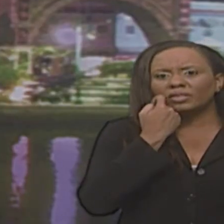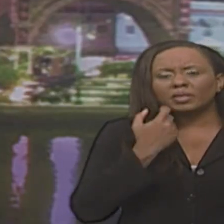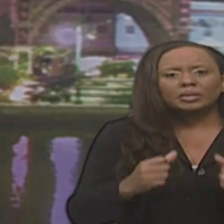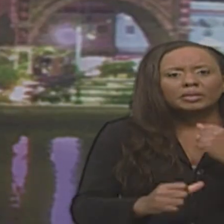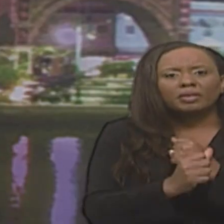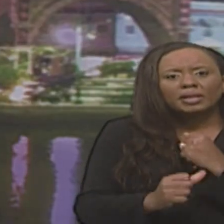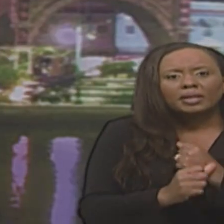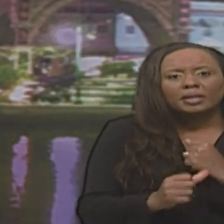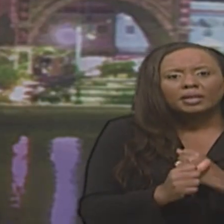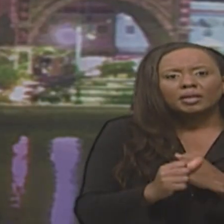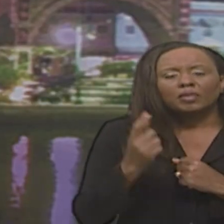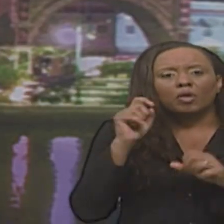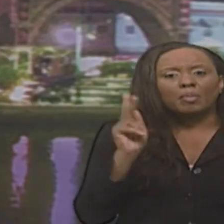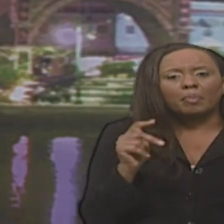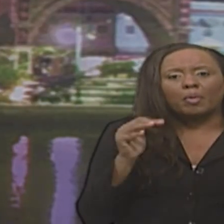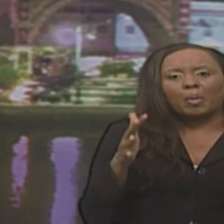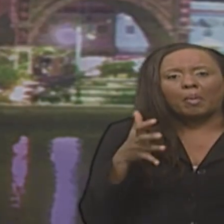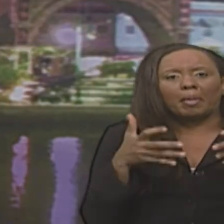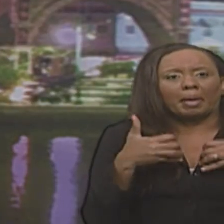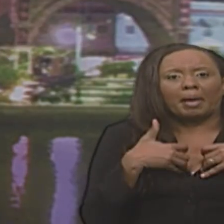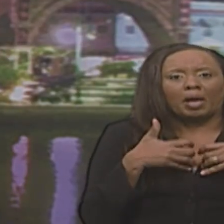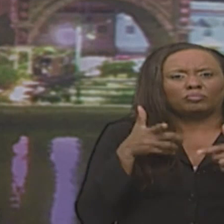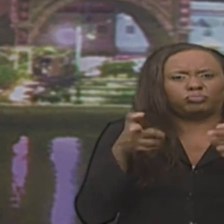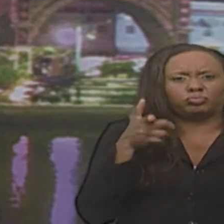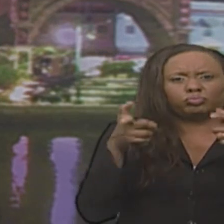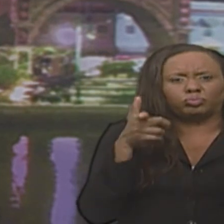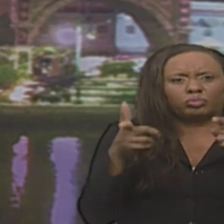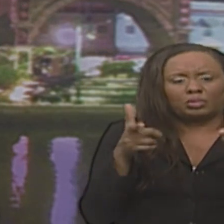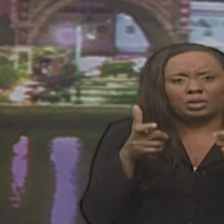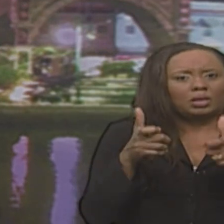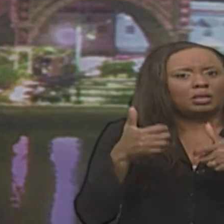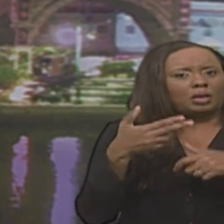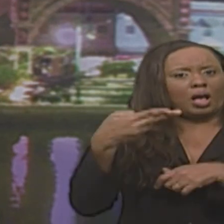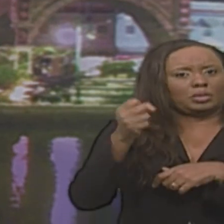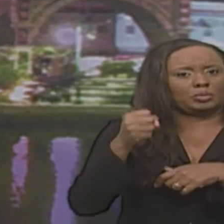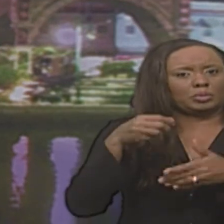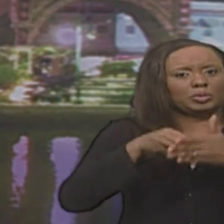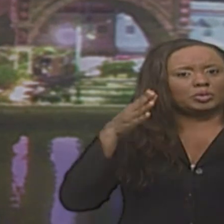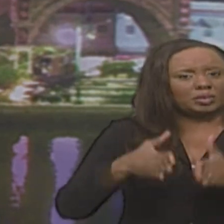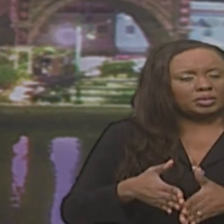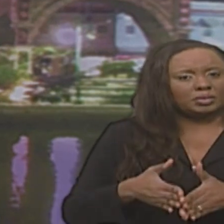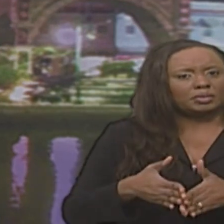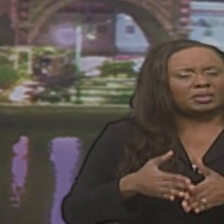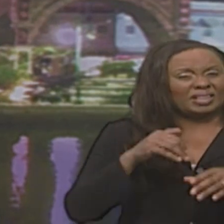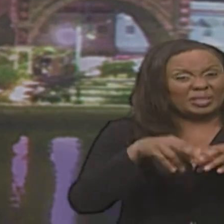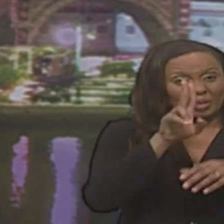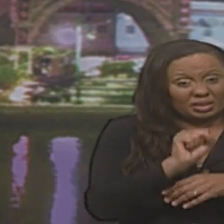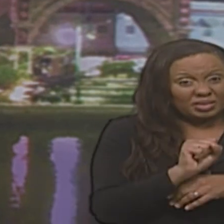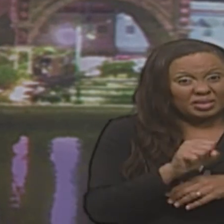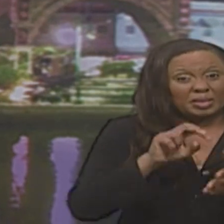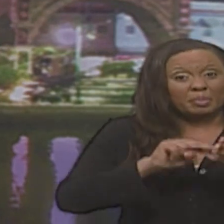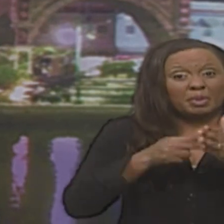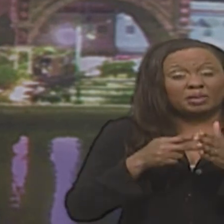recent threats of intentions to carry out a mass shooting by a high school student should serve as a wake-up call for all